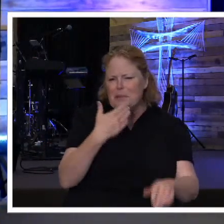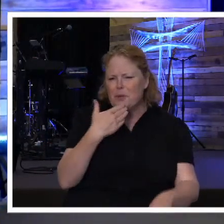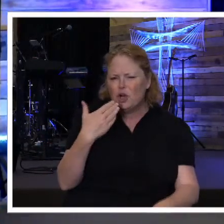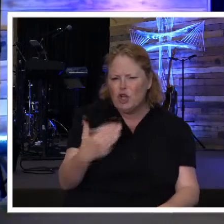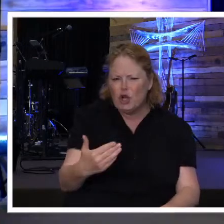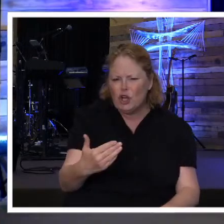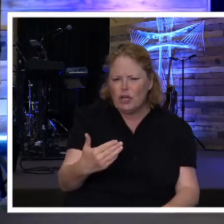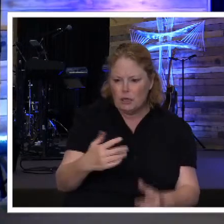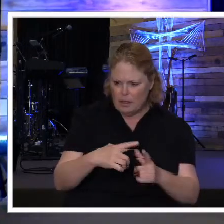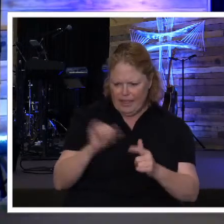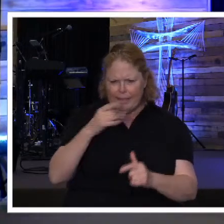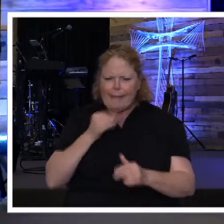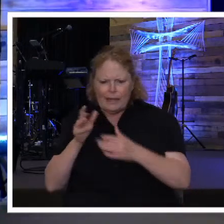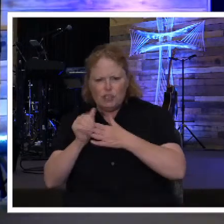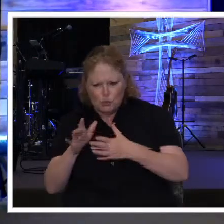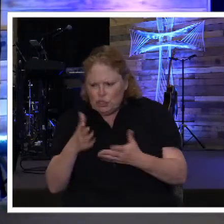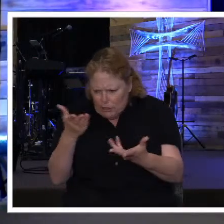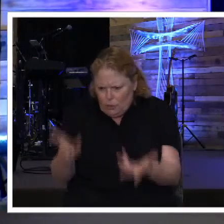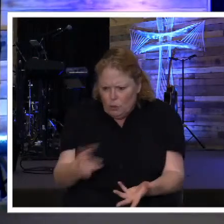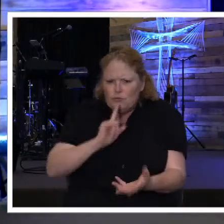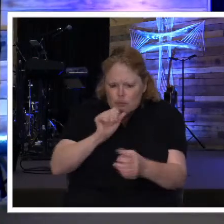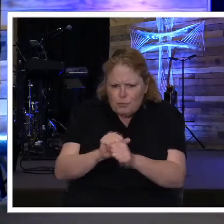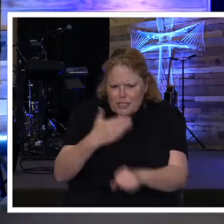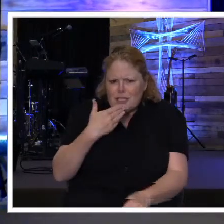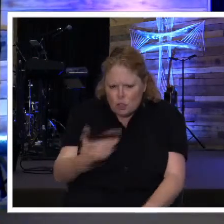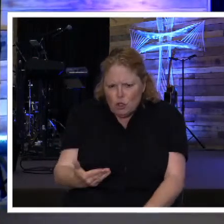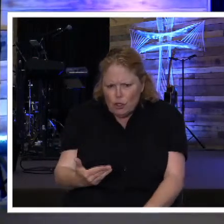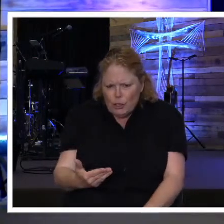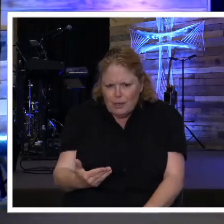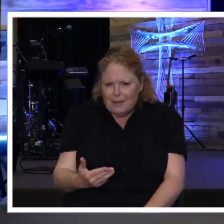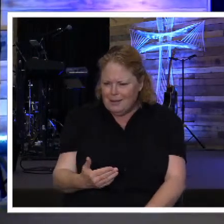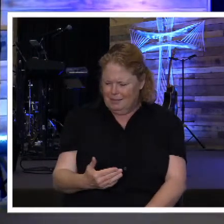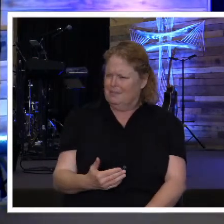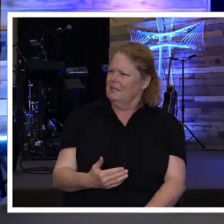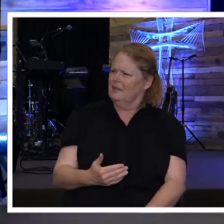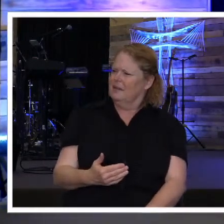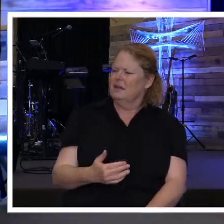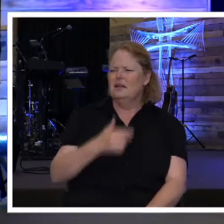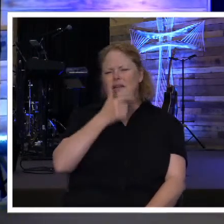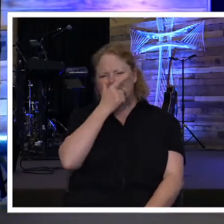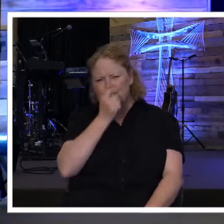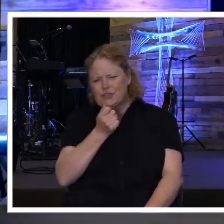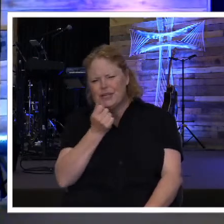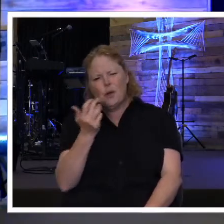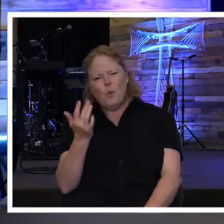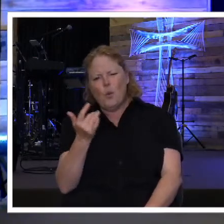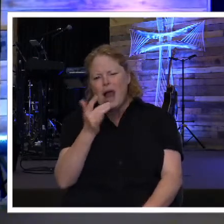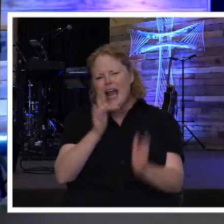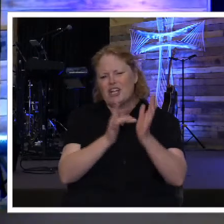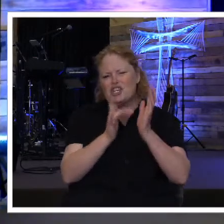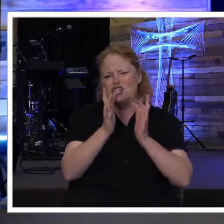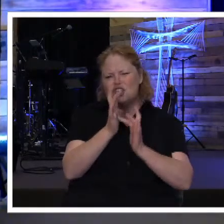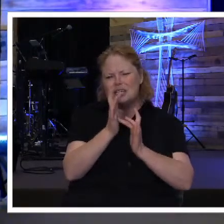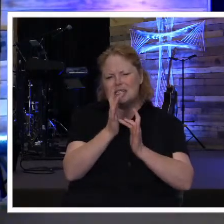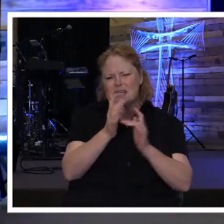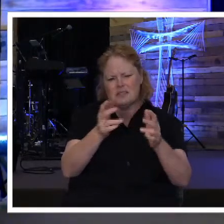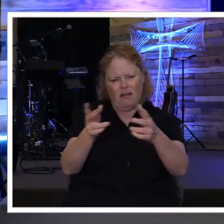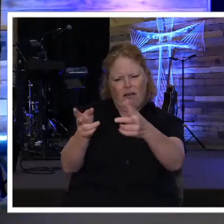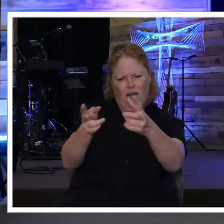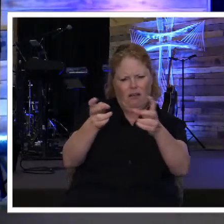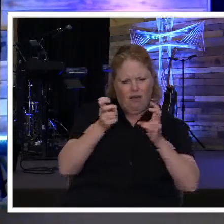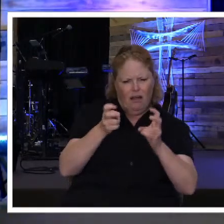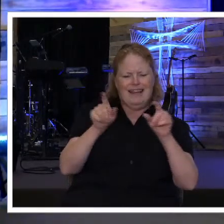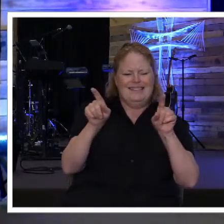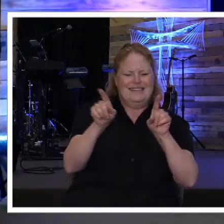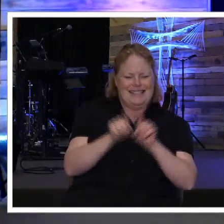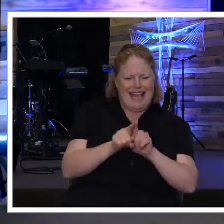been right in his prayer. And so we look at this and say, why then did Jesus use this wording with this young man